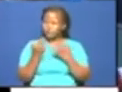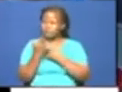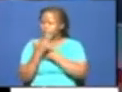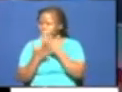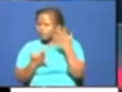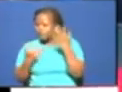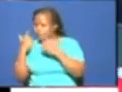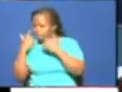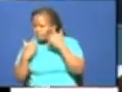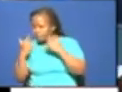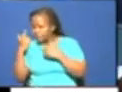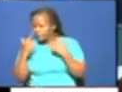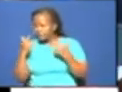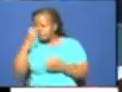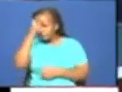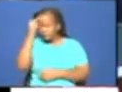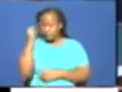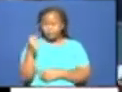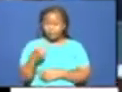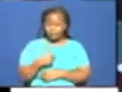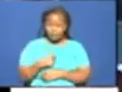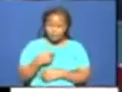me.